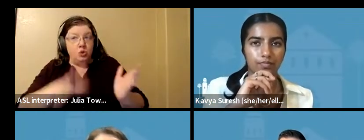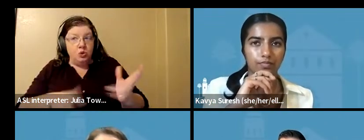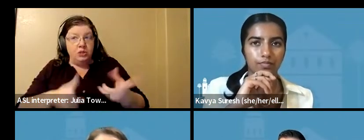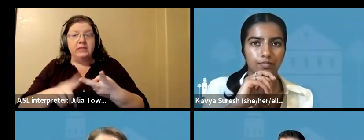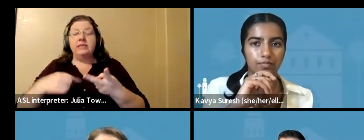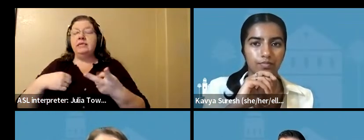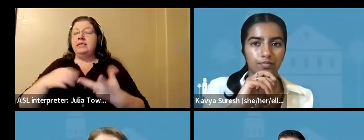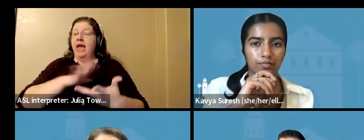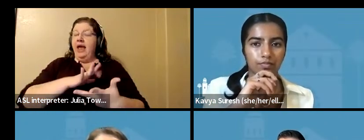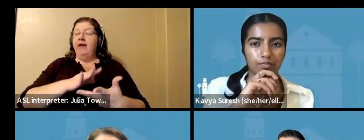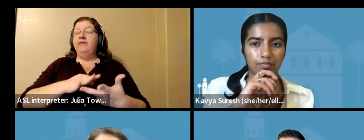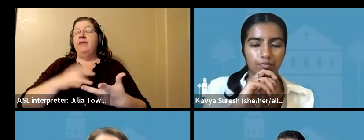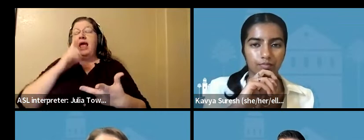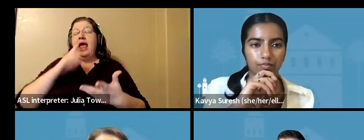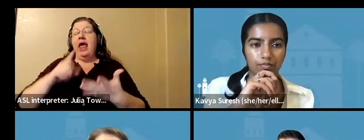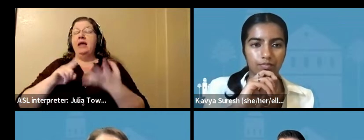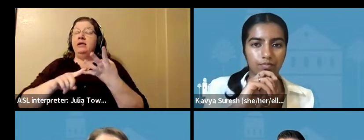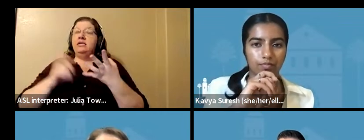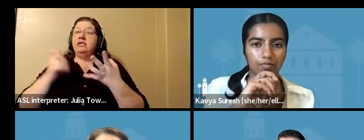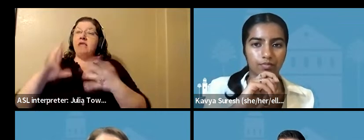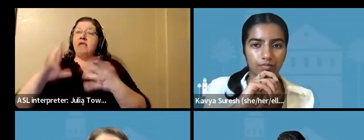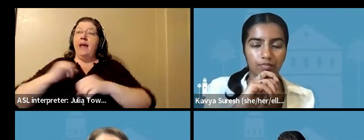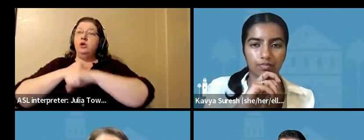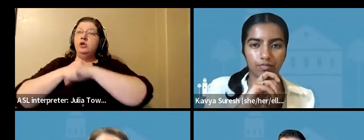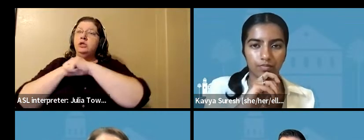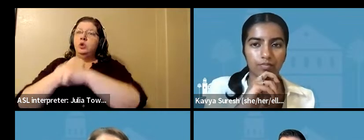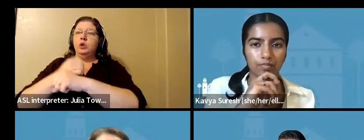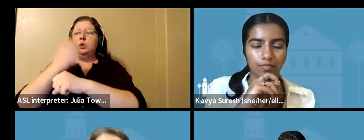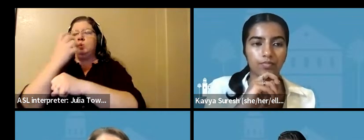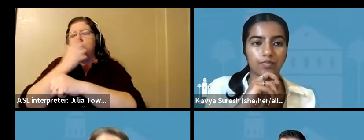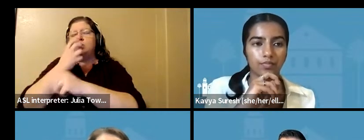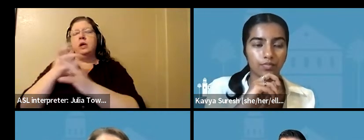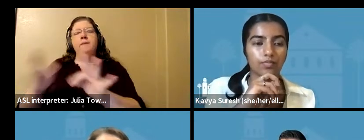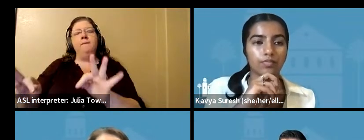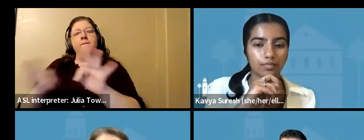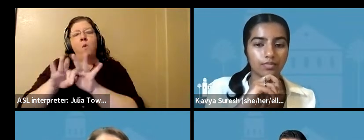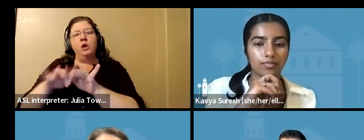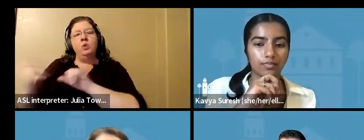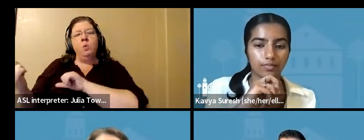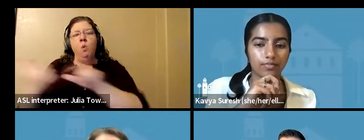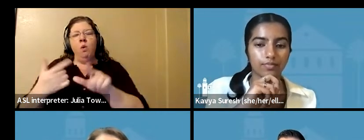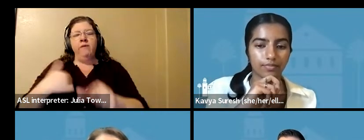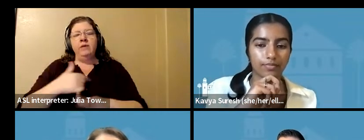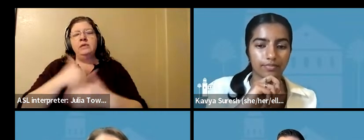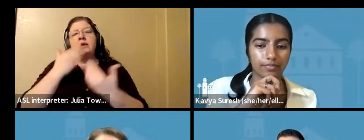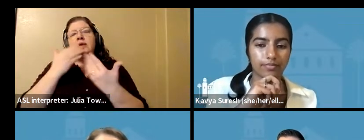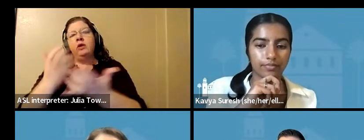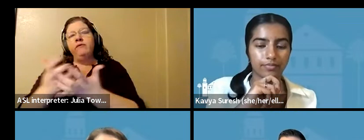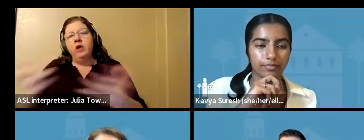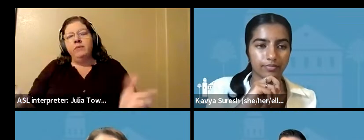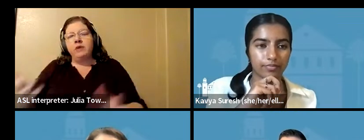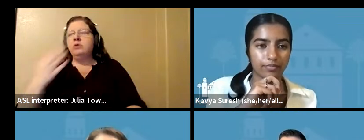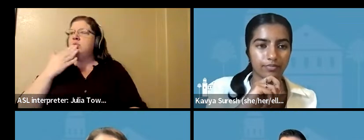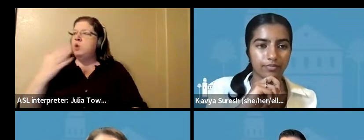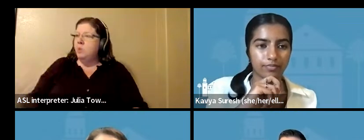our cybersecurity, which is so important to all of us. So thank you very much. You're welcome.